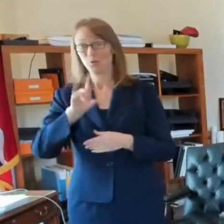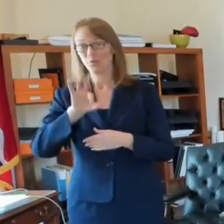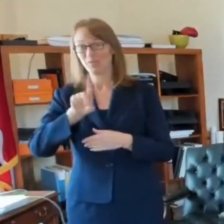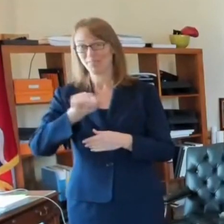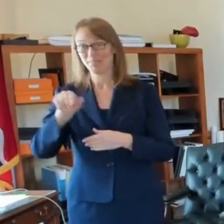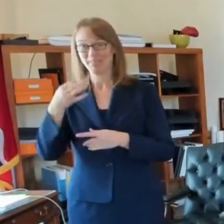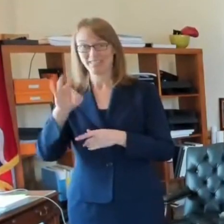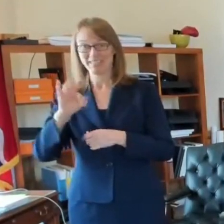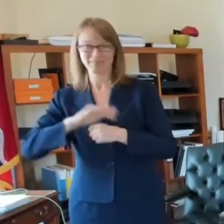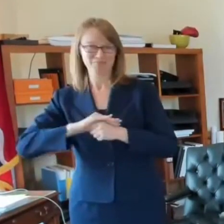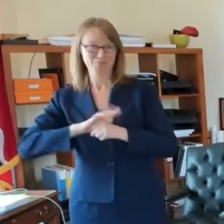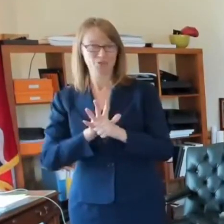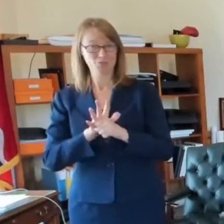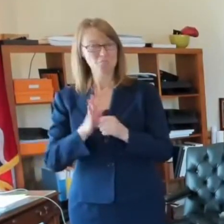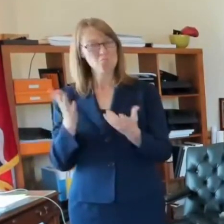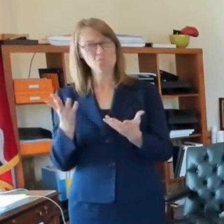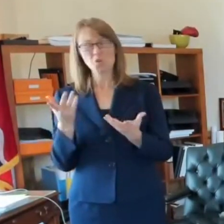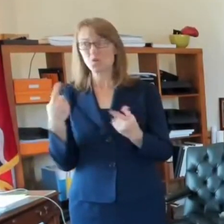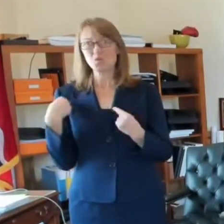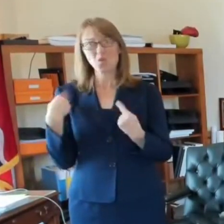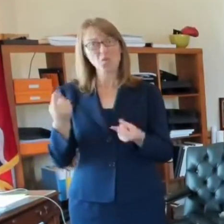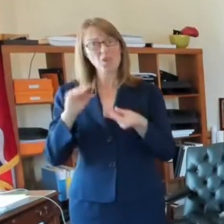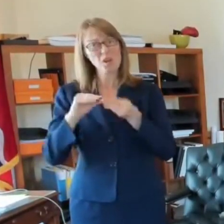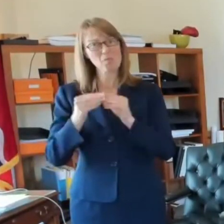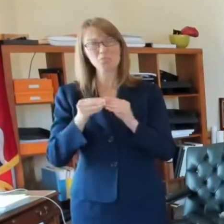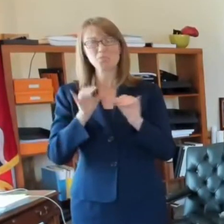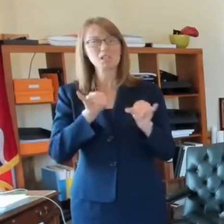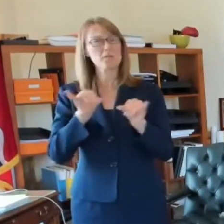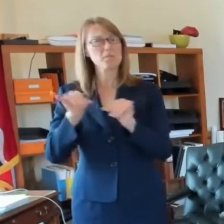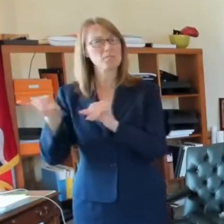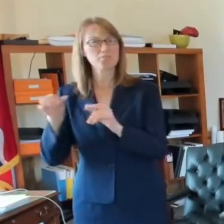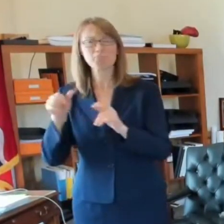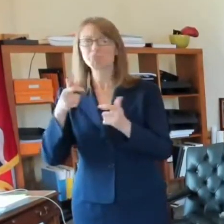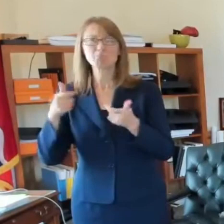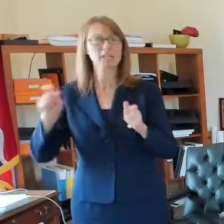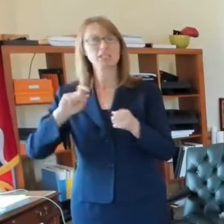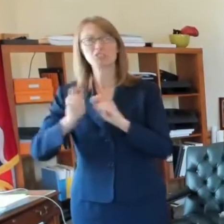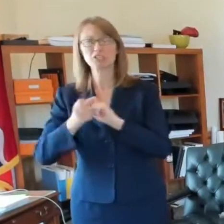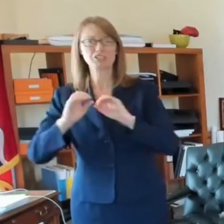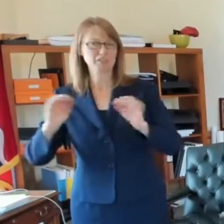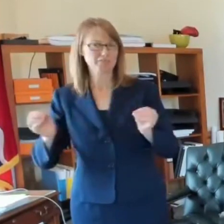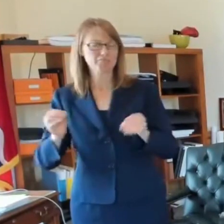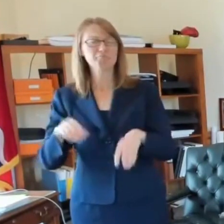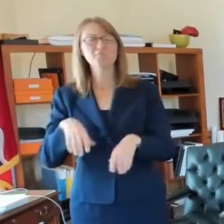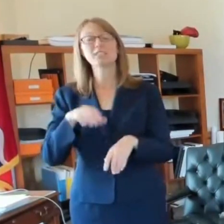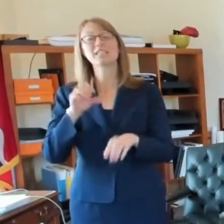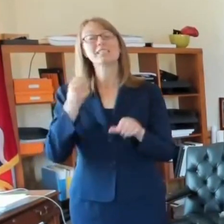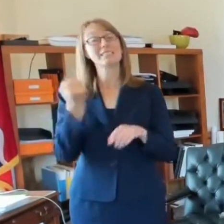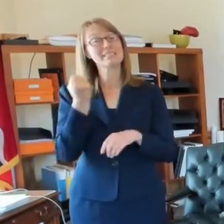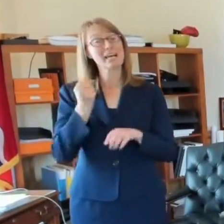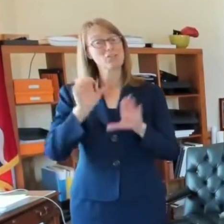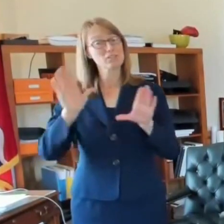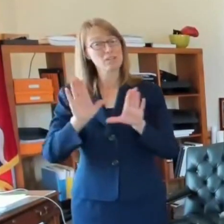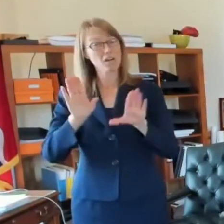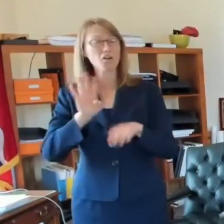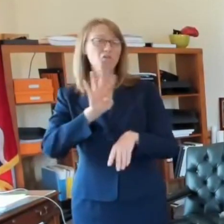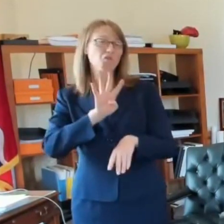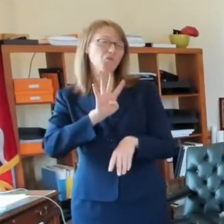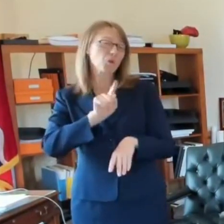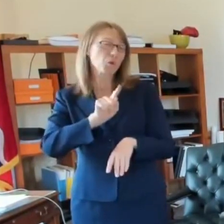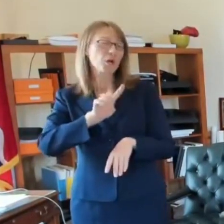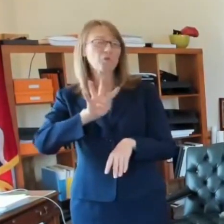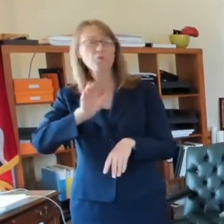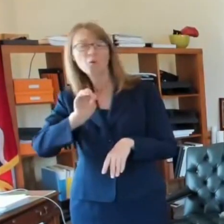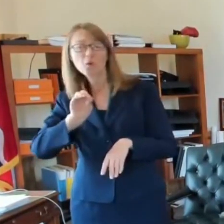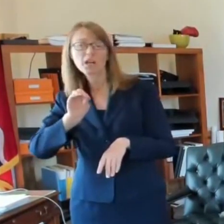No real change, honestly, in the COVID numbers. On Saturday and Sunday, we had 41 and 40 cases,